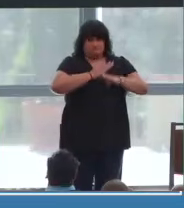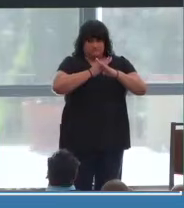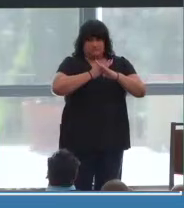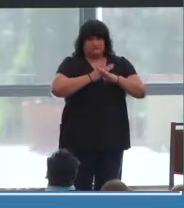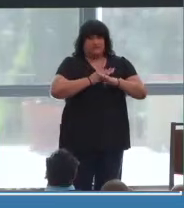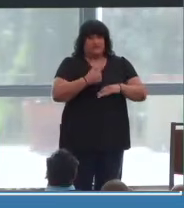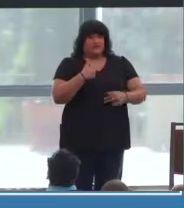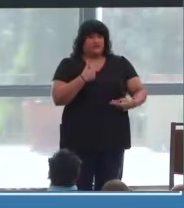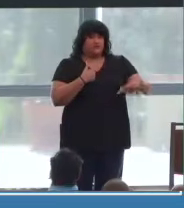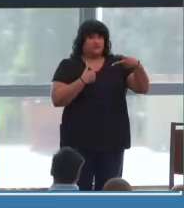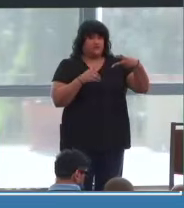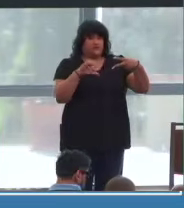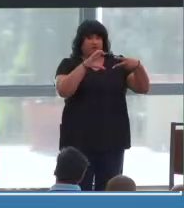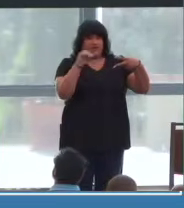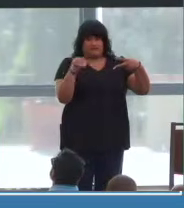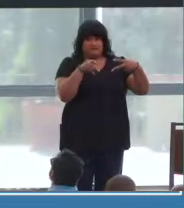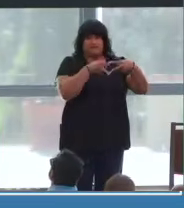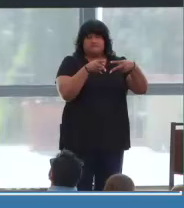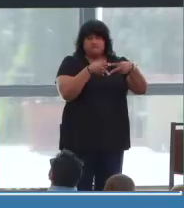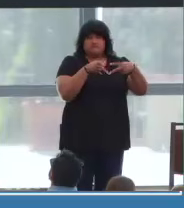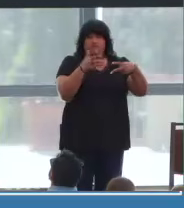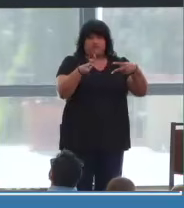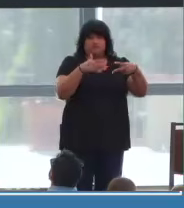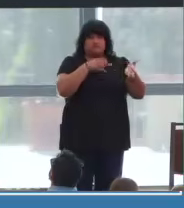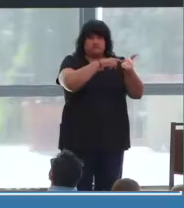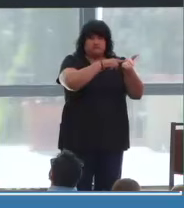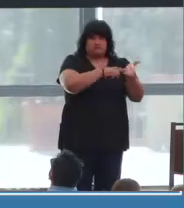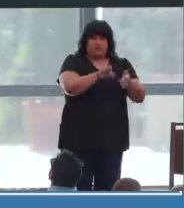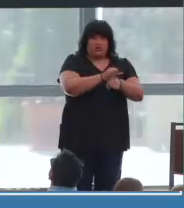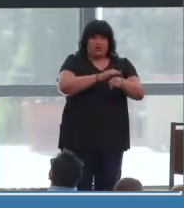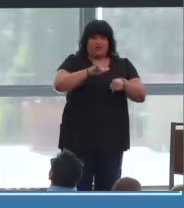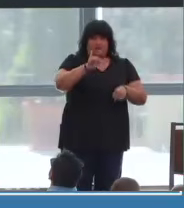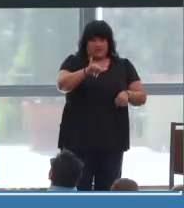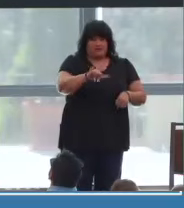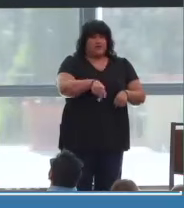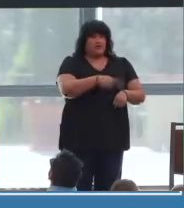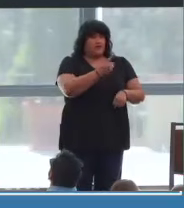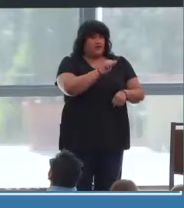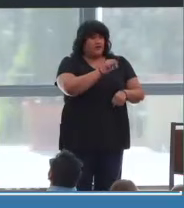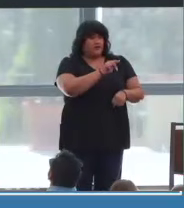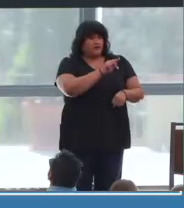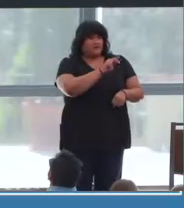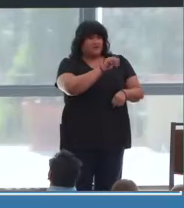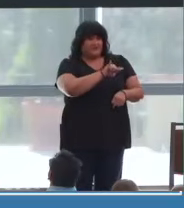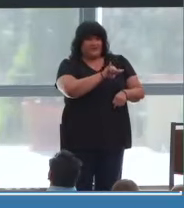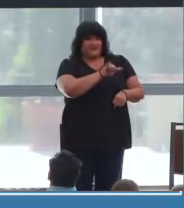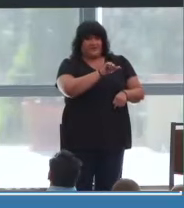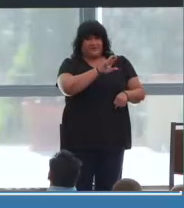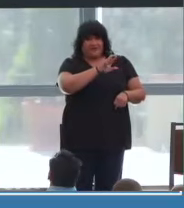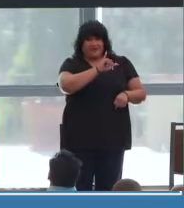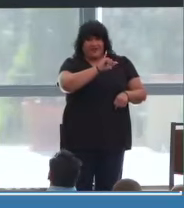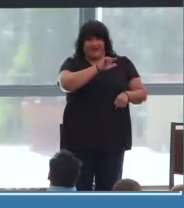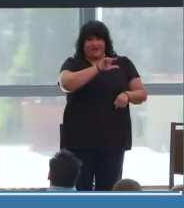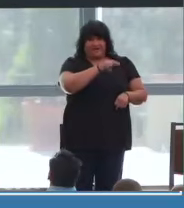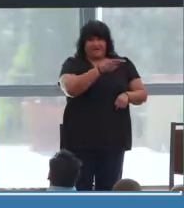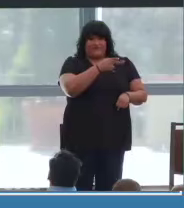2 companies that are working on this. One is from Andy Rife, who some of you may know. He